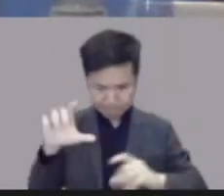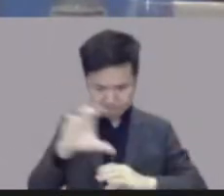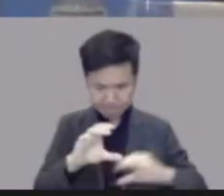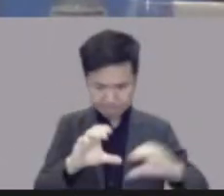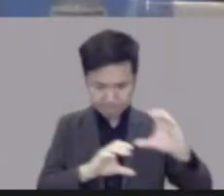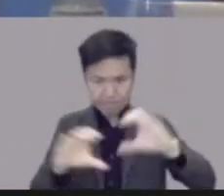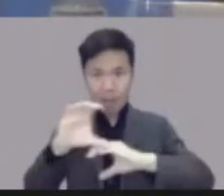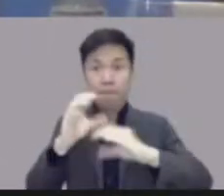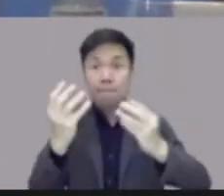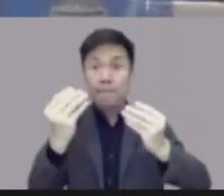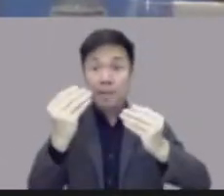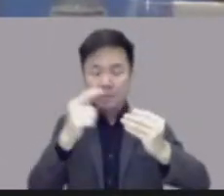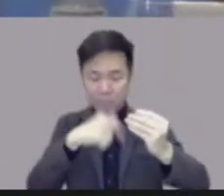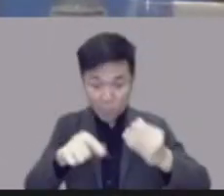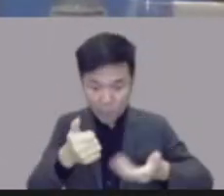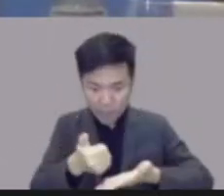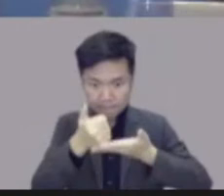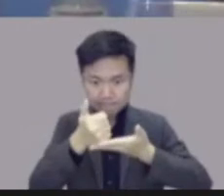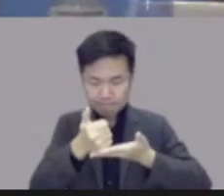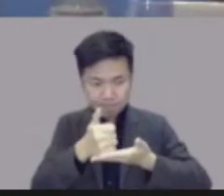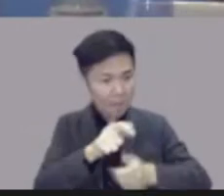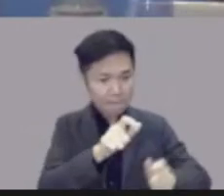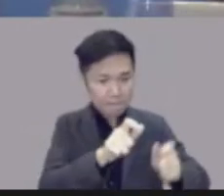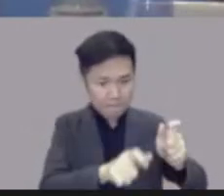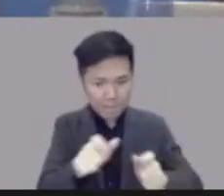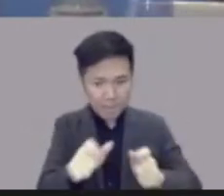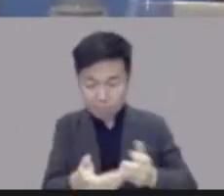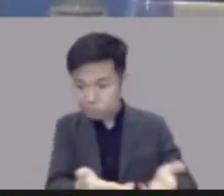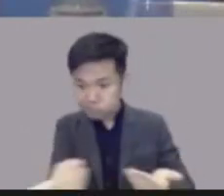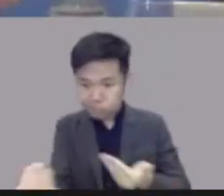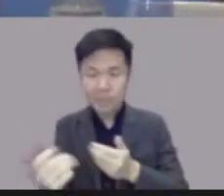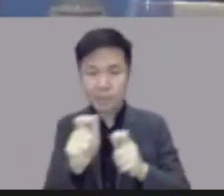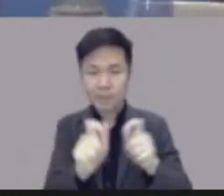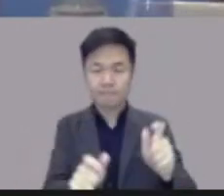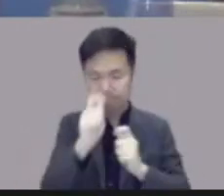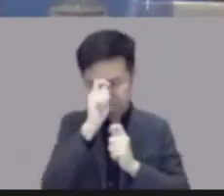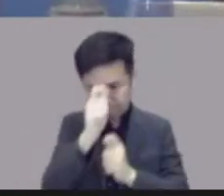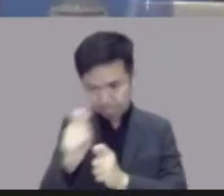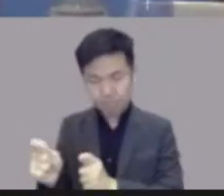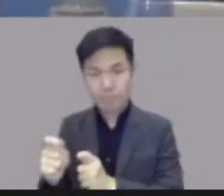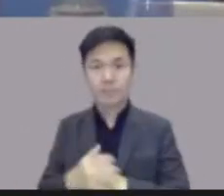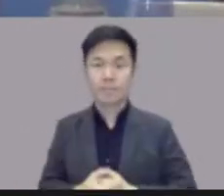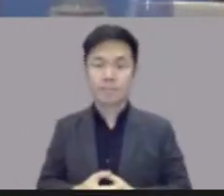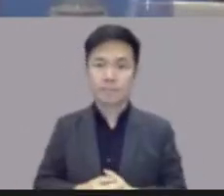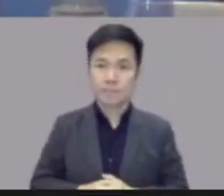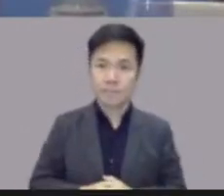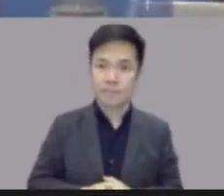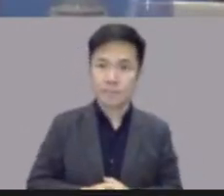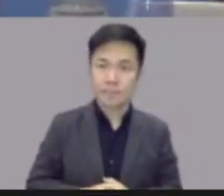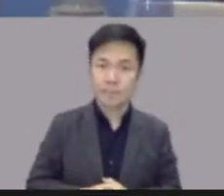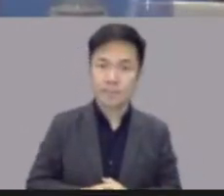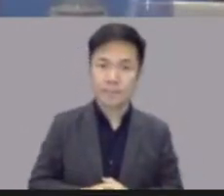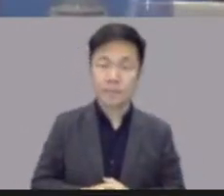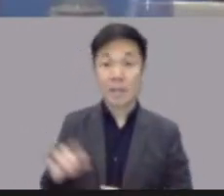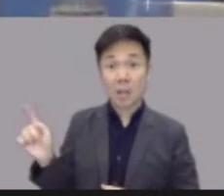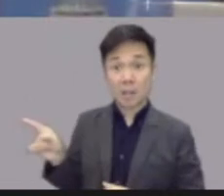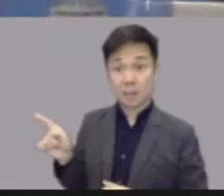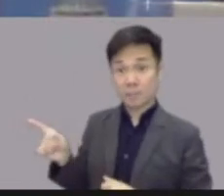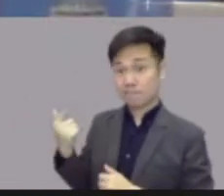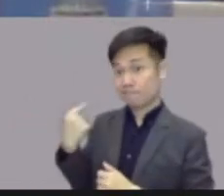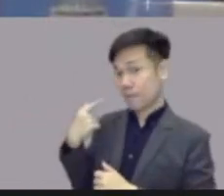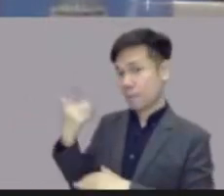rights the agreement reached at cop27 for the establishment of a loss and damage fund which our colleague has just mentioned